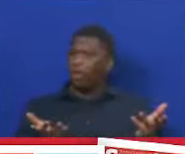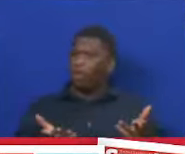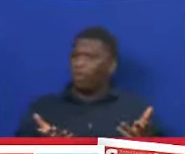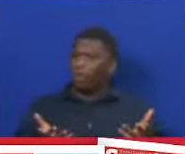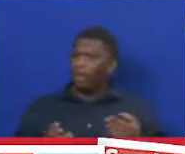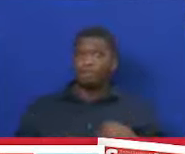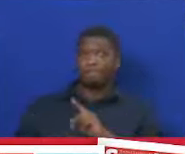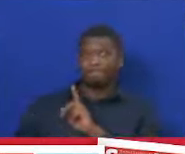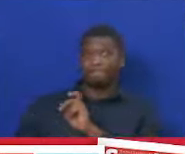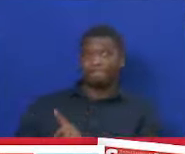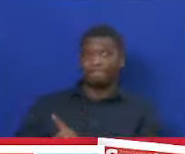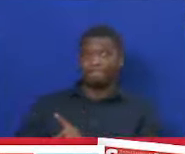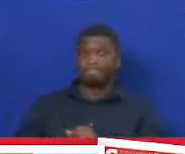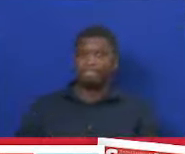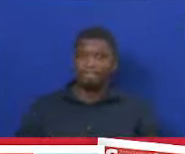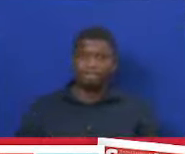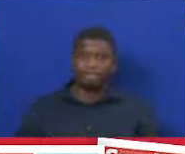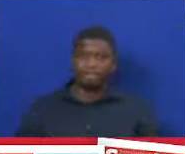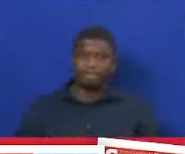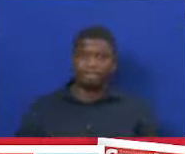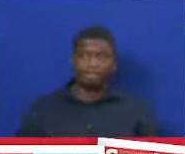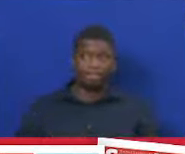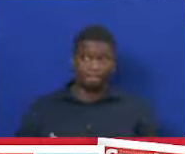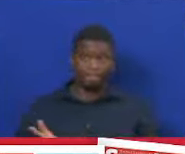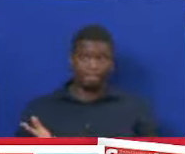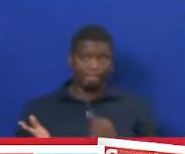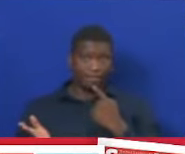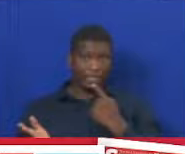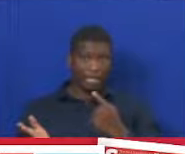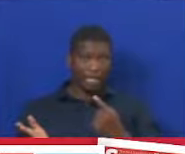He indicated that he's got the safe